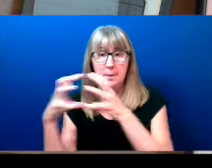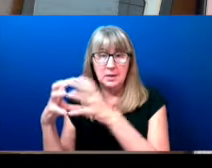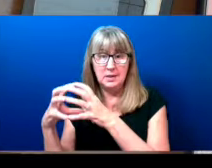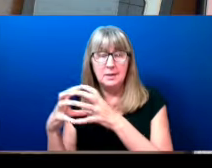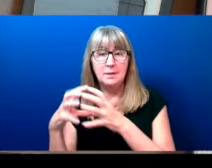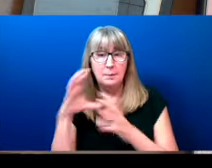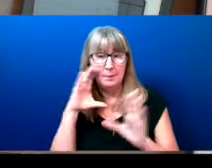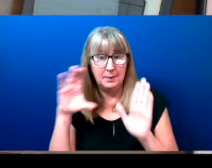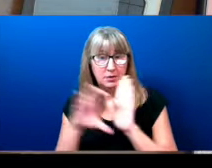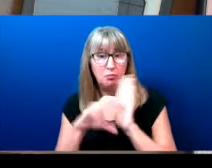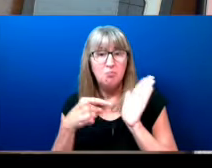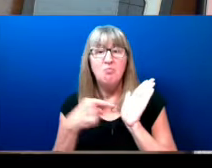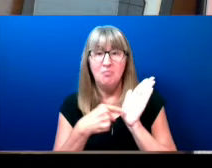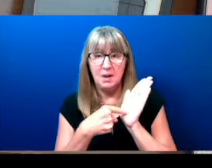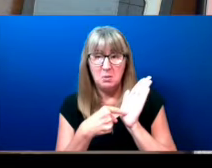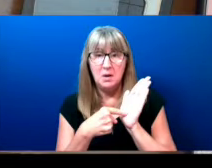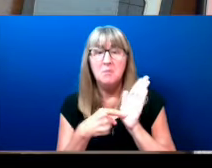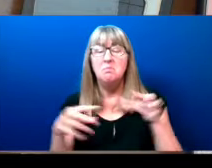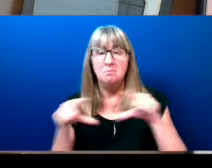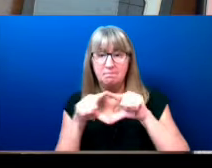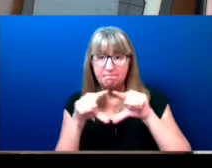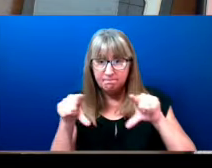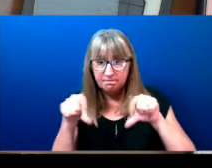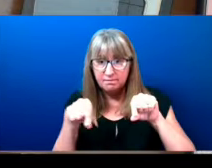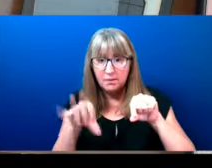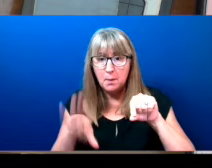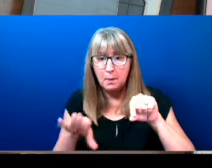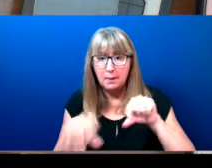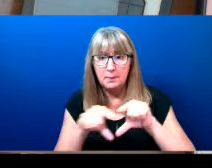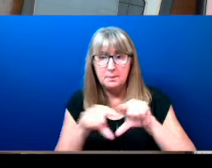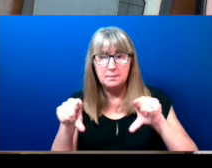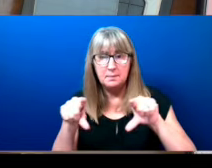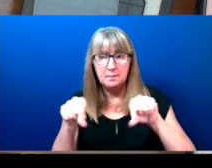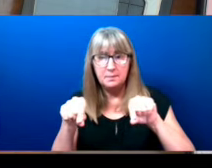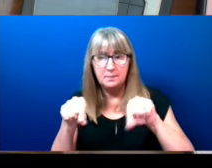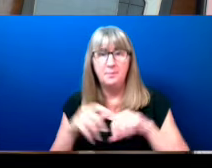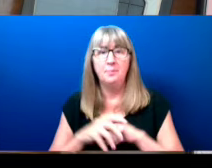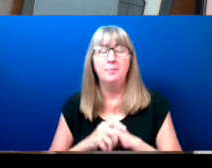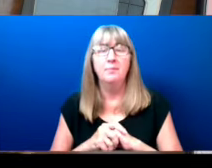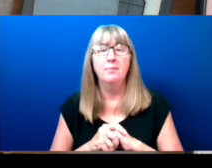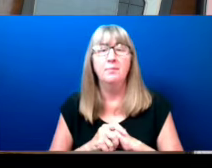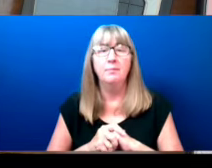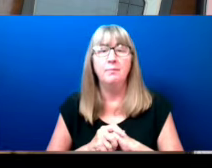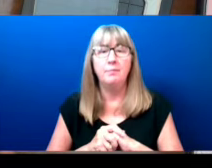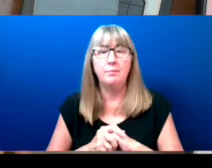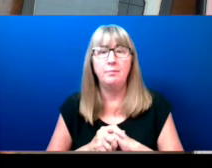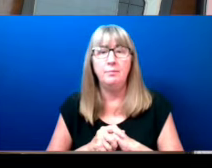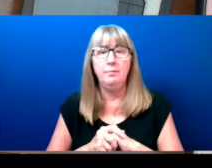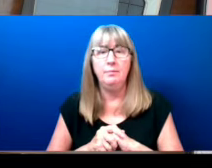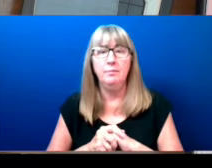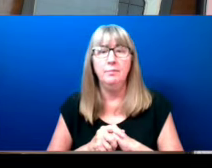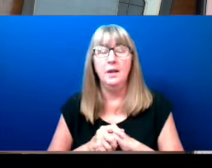the blue Christmas trees. And then I'll tape that on right there on the bottom.